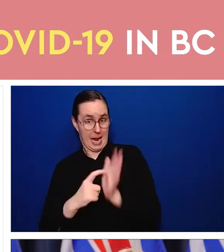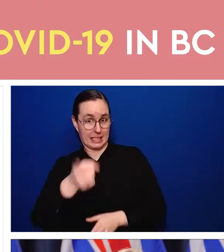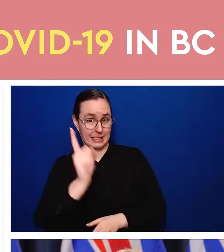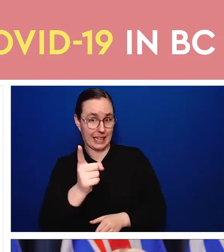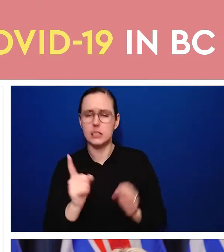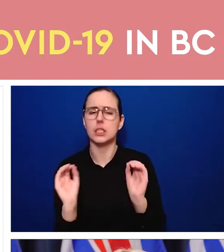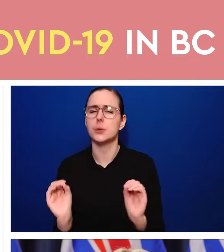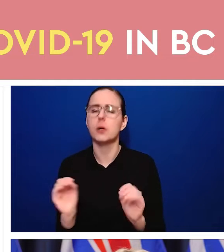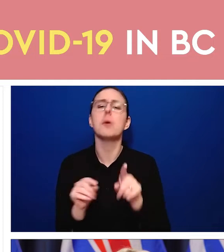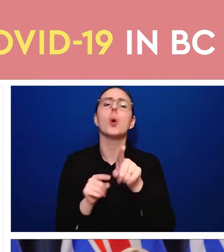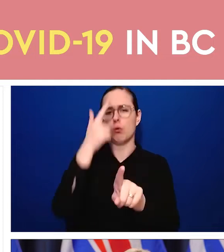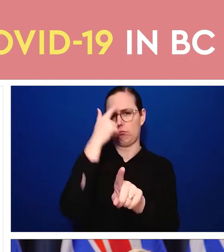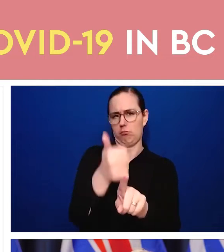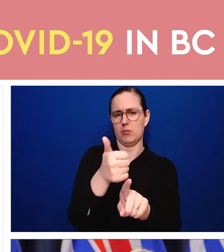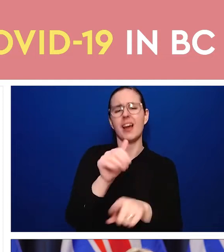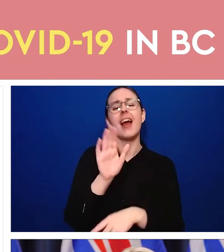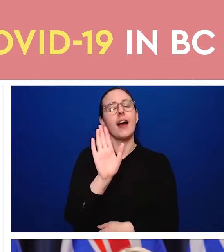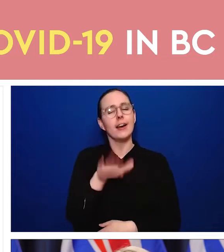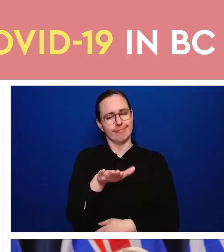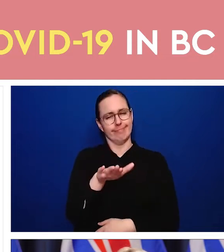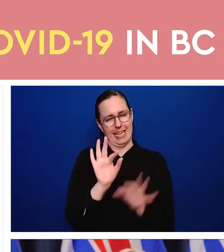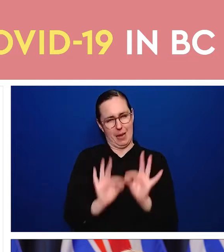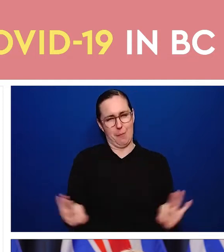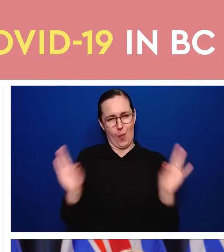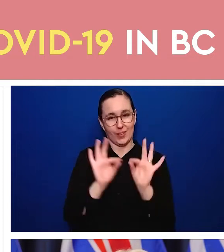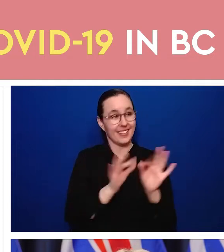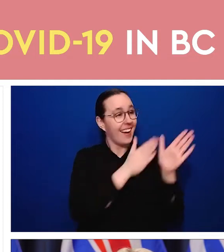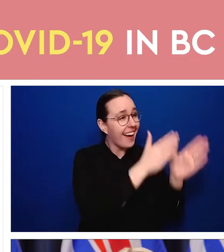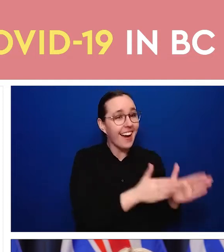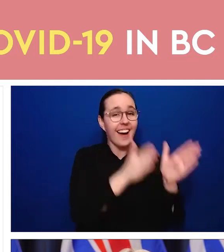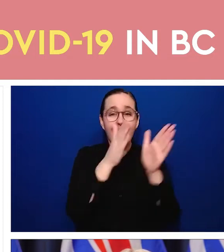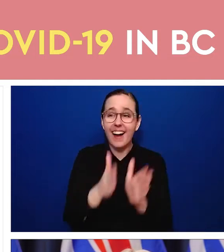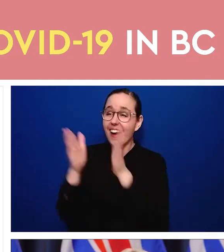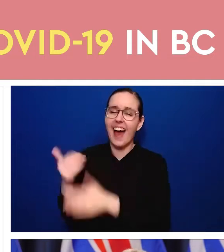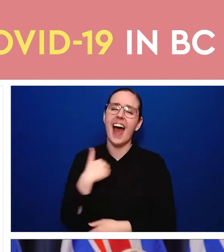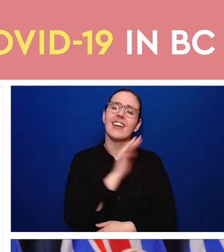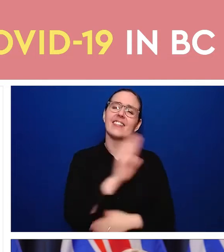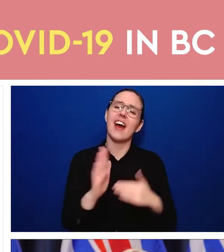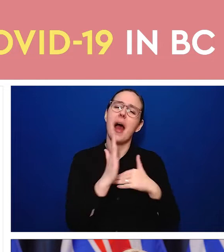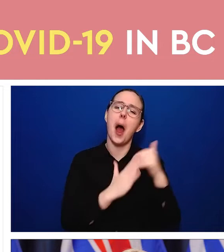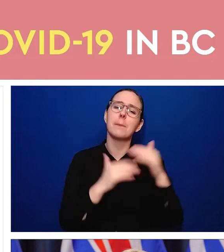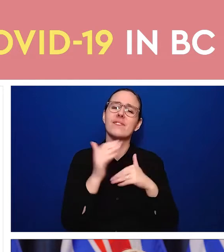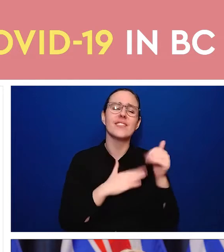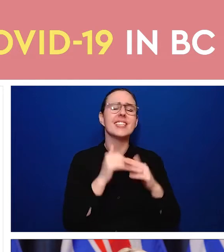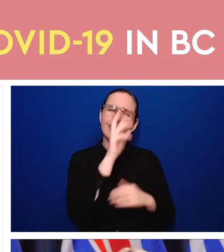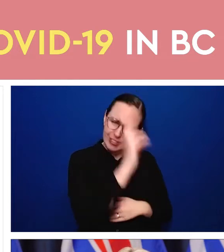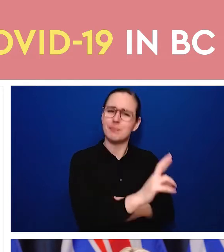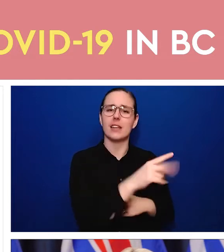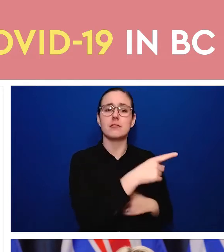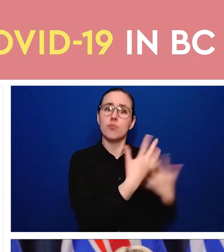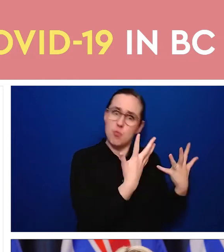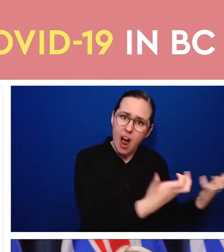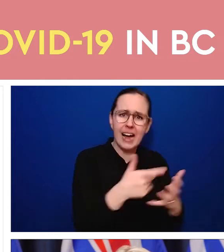pace. We have learned and we know now a lot more about masks than we did a few years ago. They are